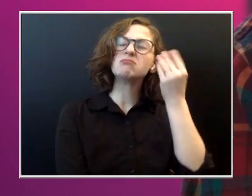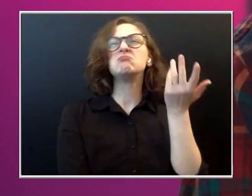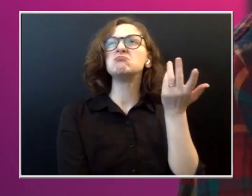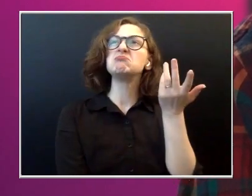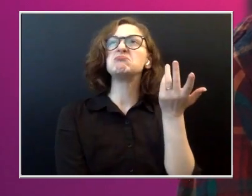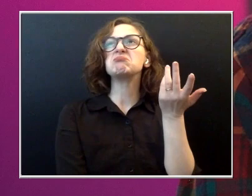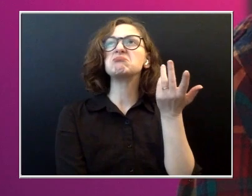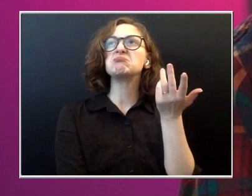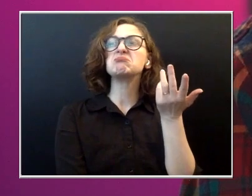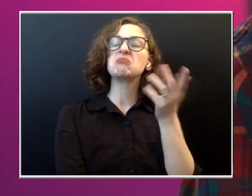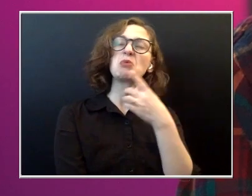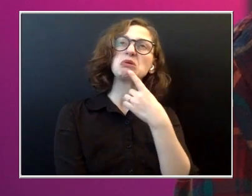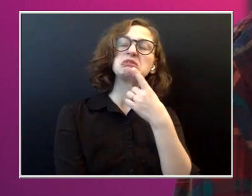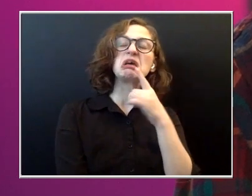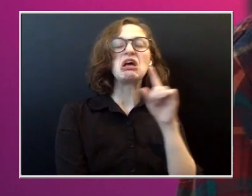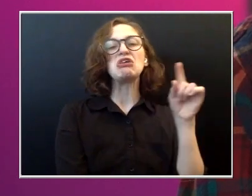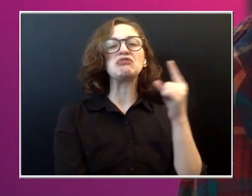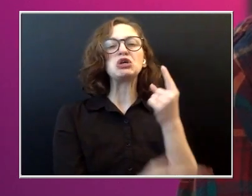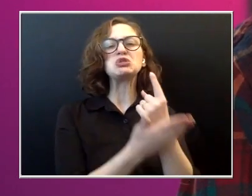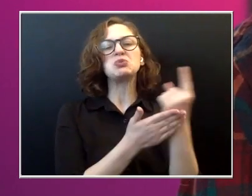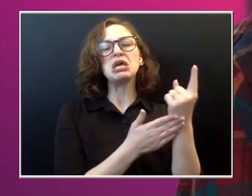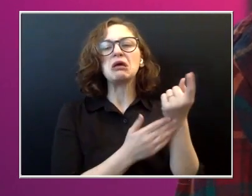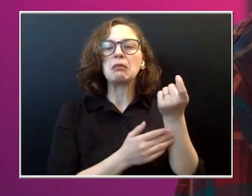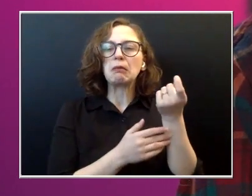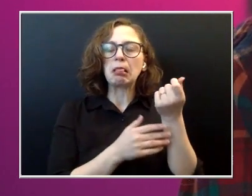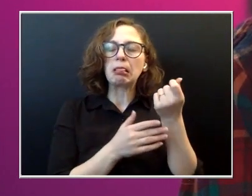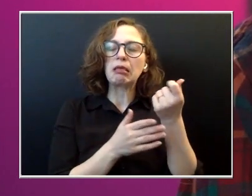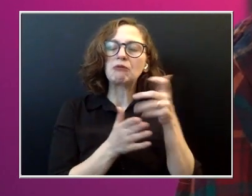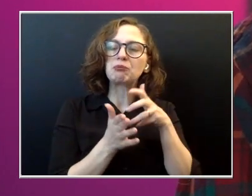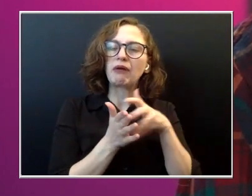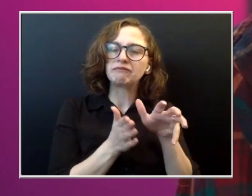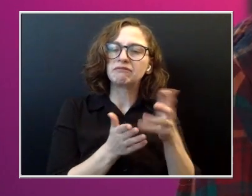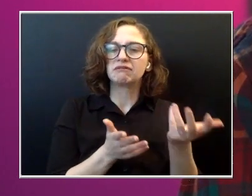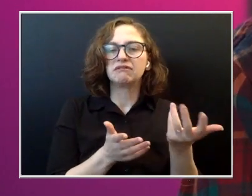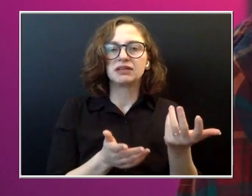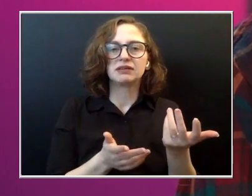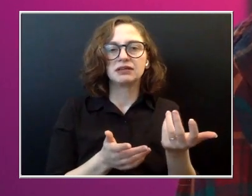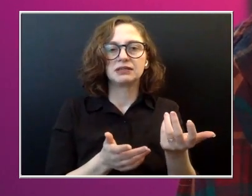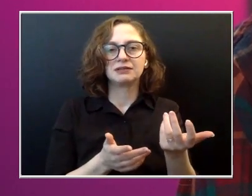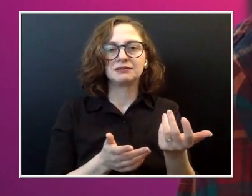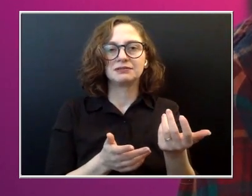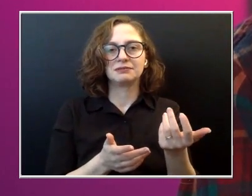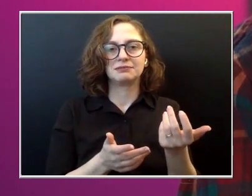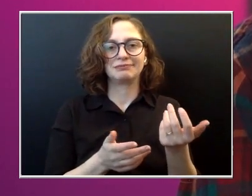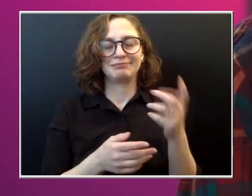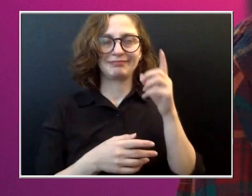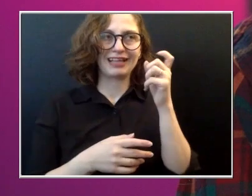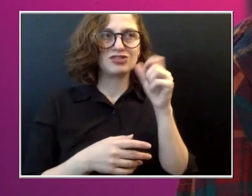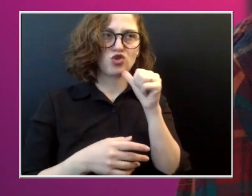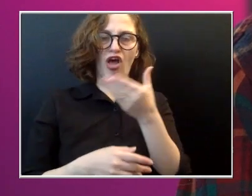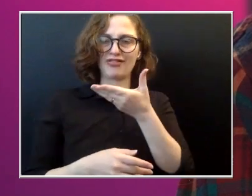a little rougher than the rest, just because you get away from the element of the hospital,